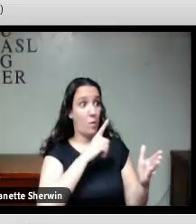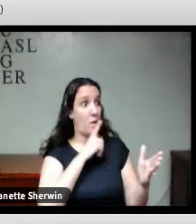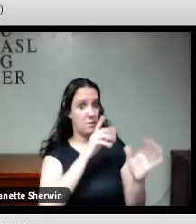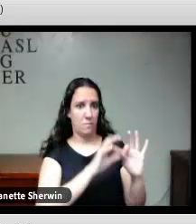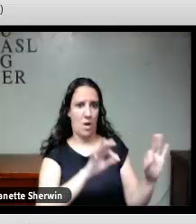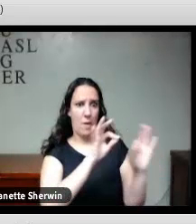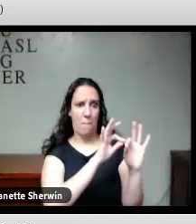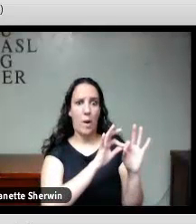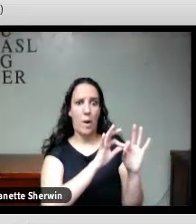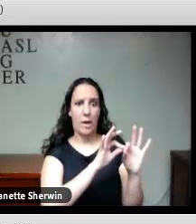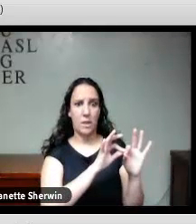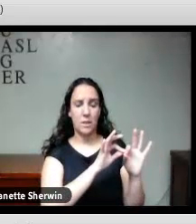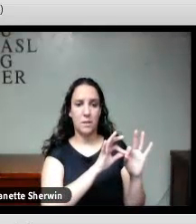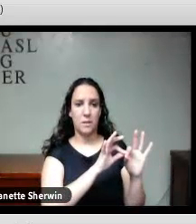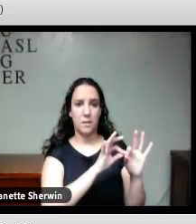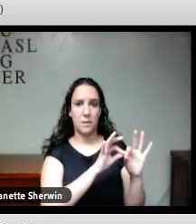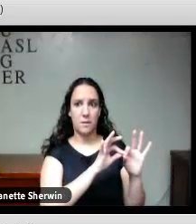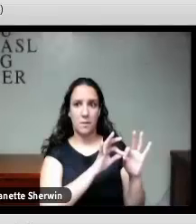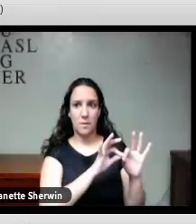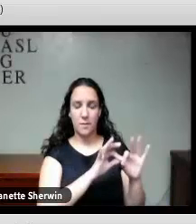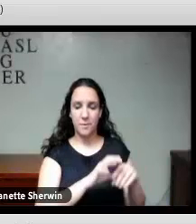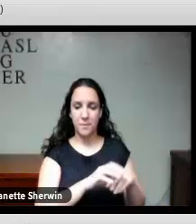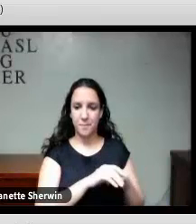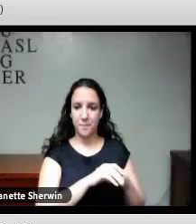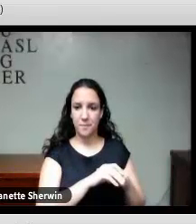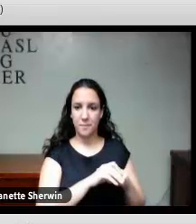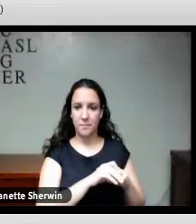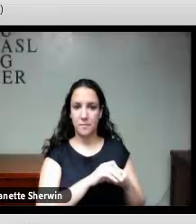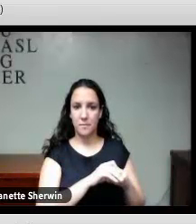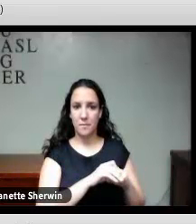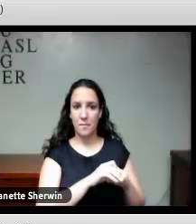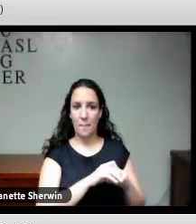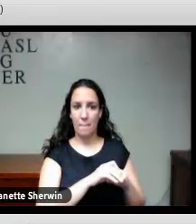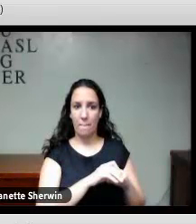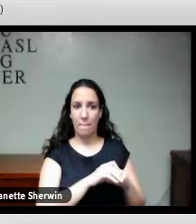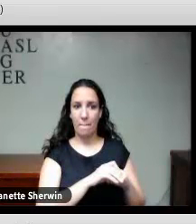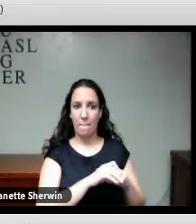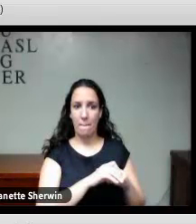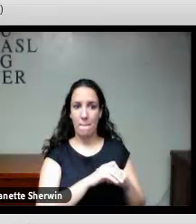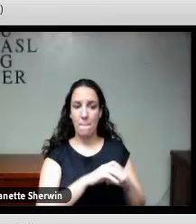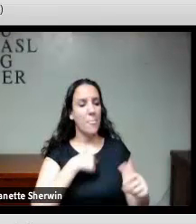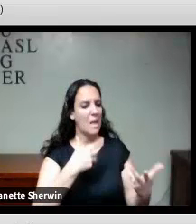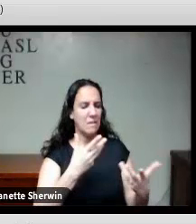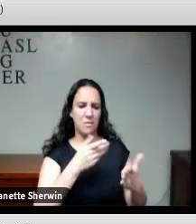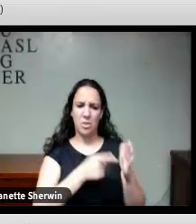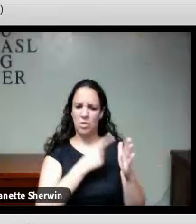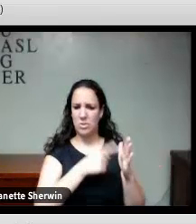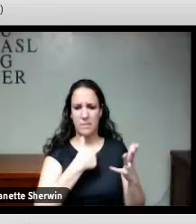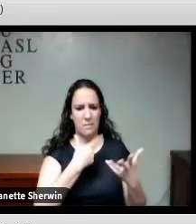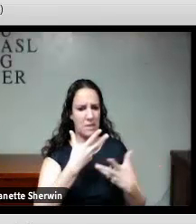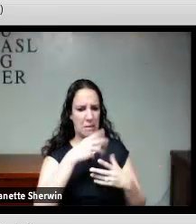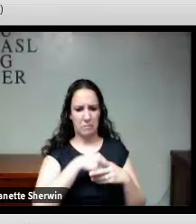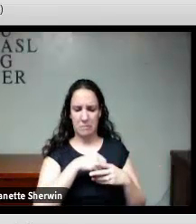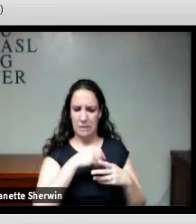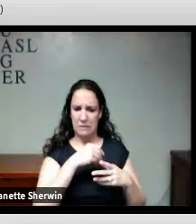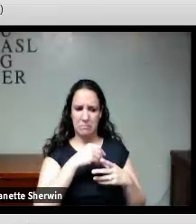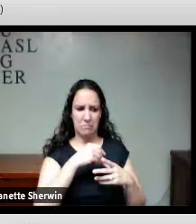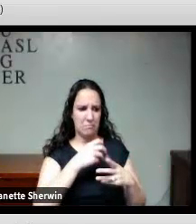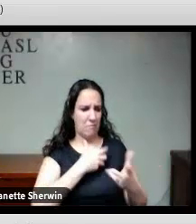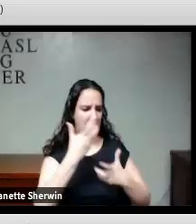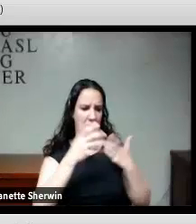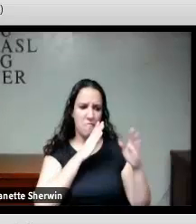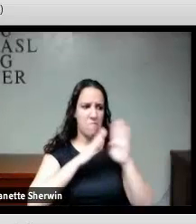And if there is, I've been in situations where I've been a little frustrated about something and I will express that to the person that I'm dealing with and they will say,